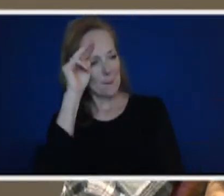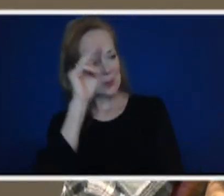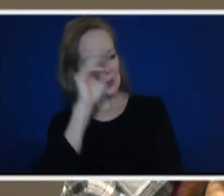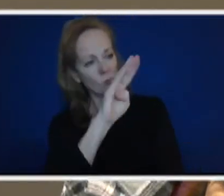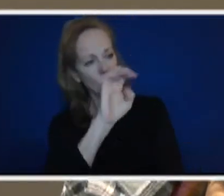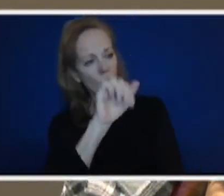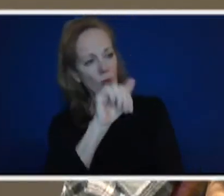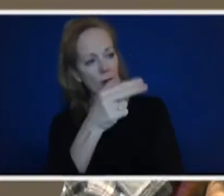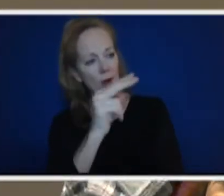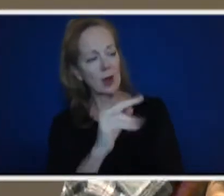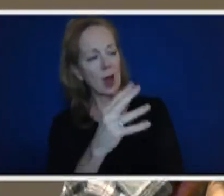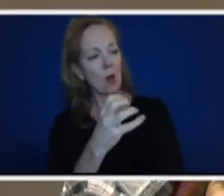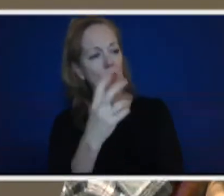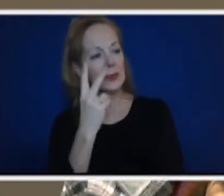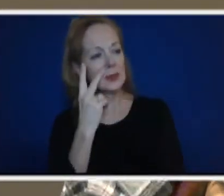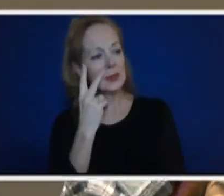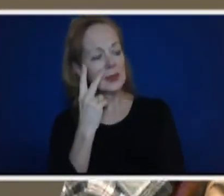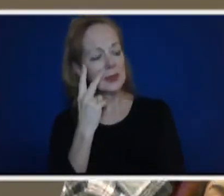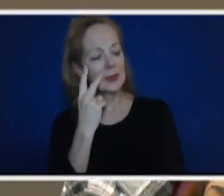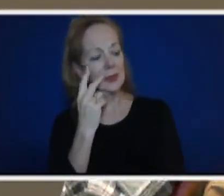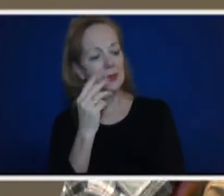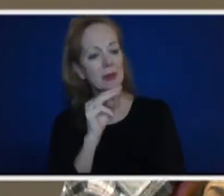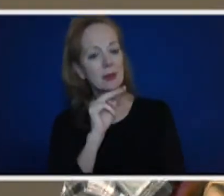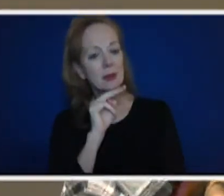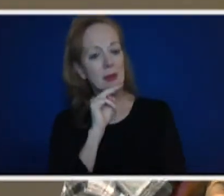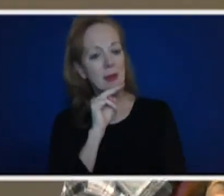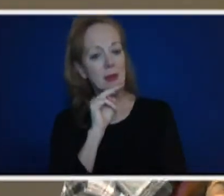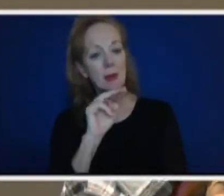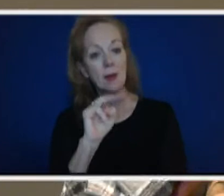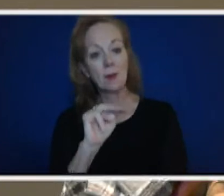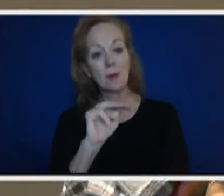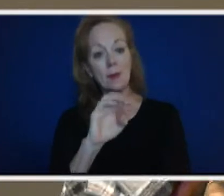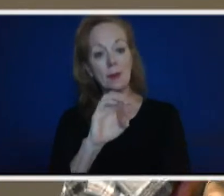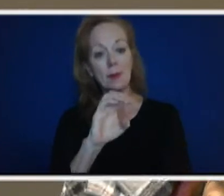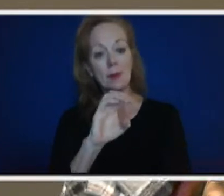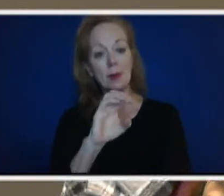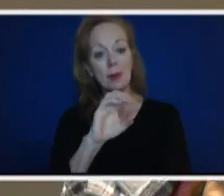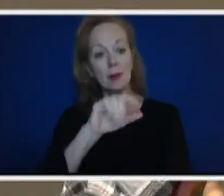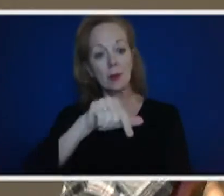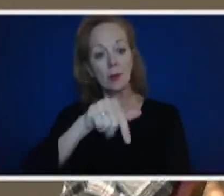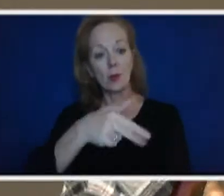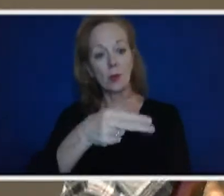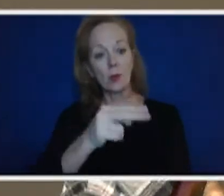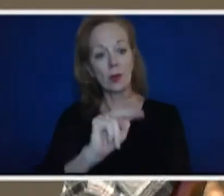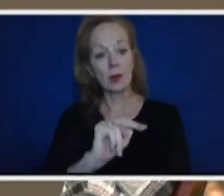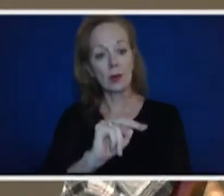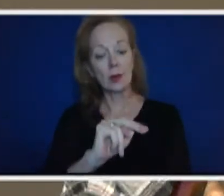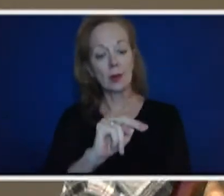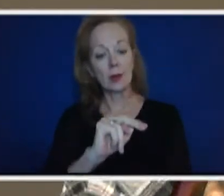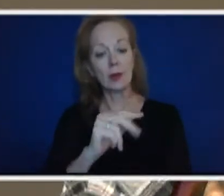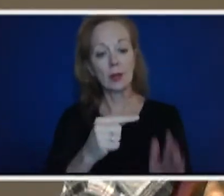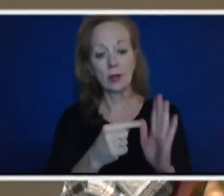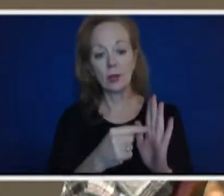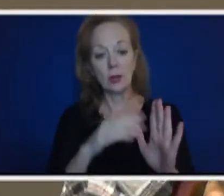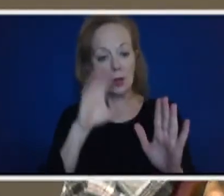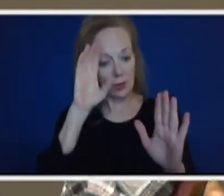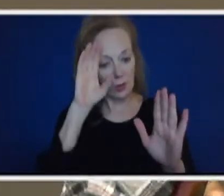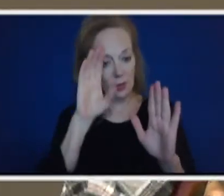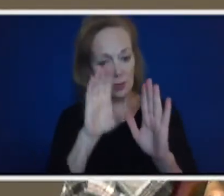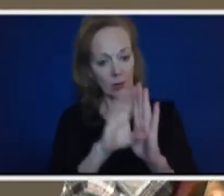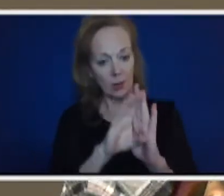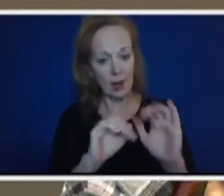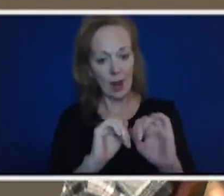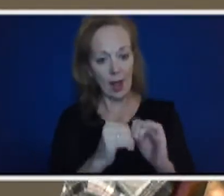like to see, Ms. McQueen had mentioned and showed pictures of how this would